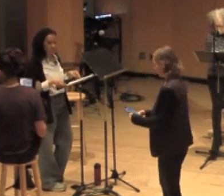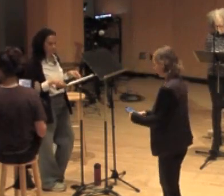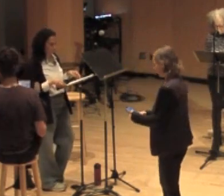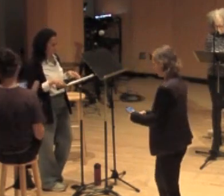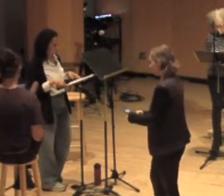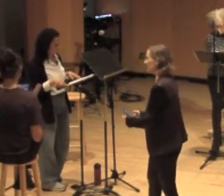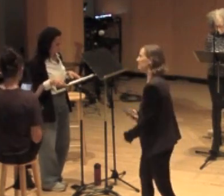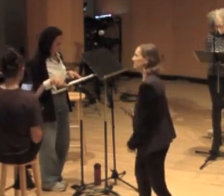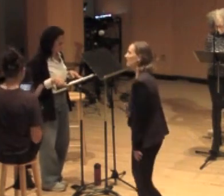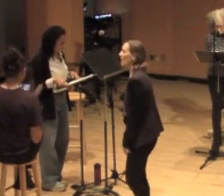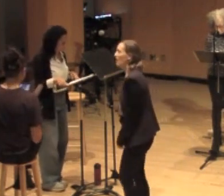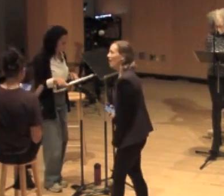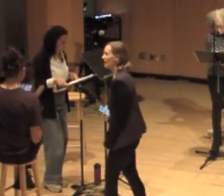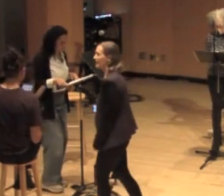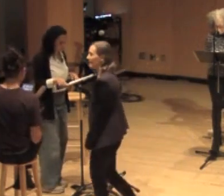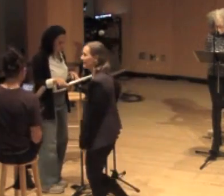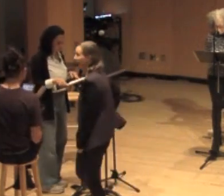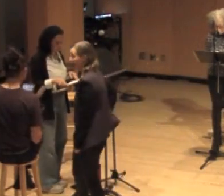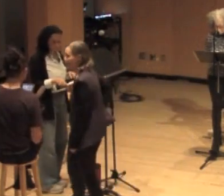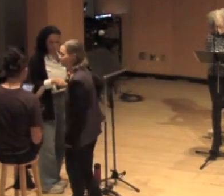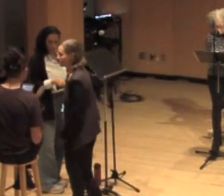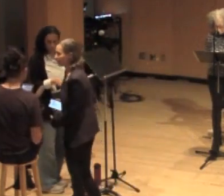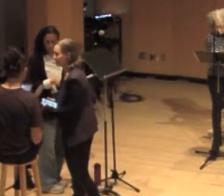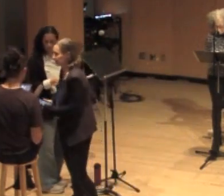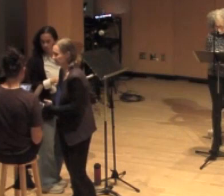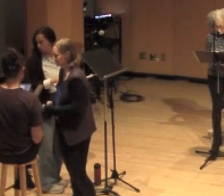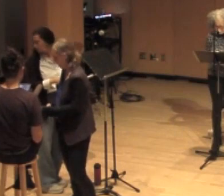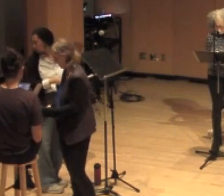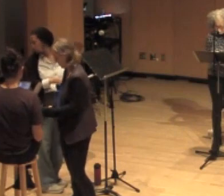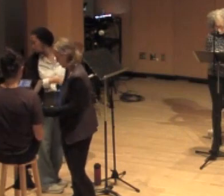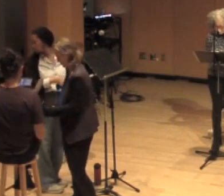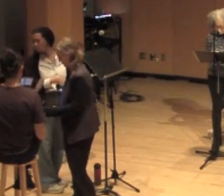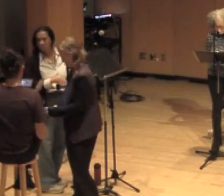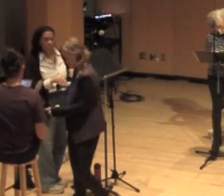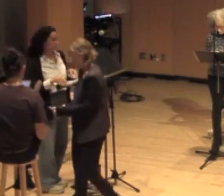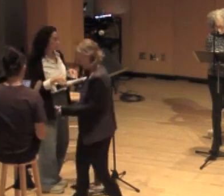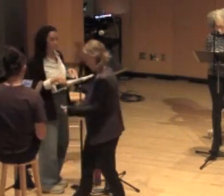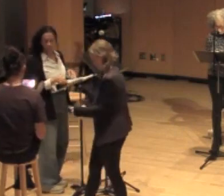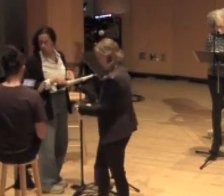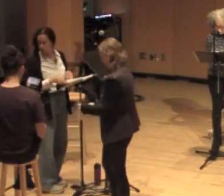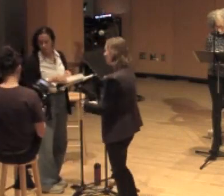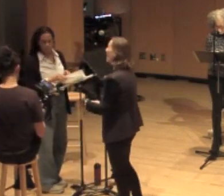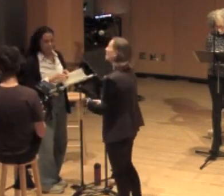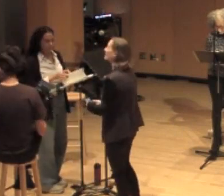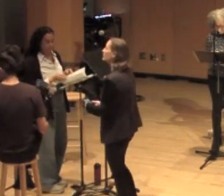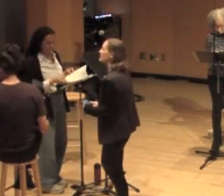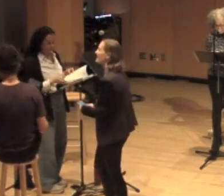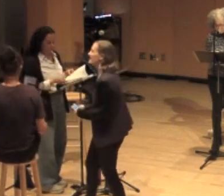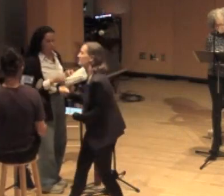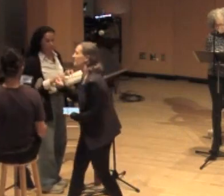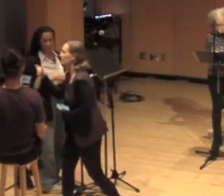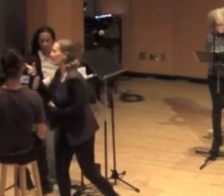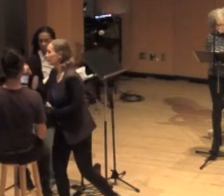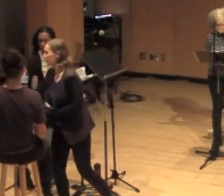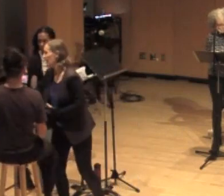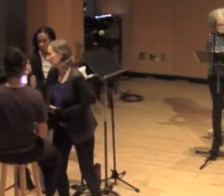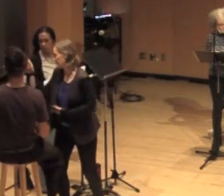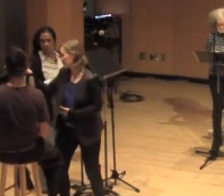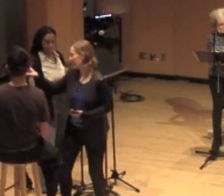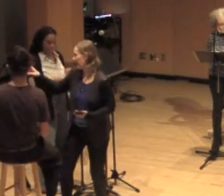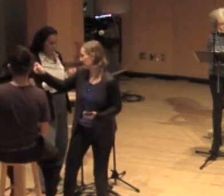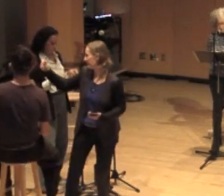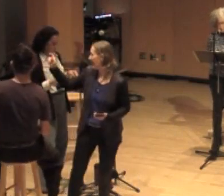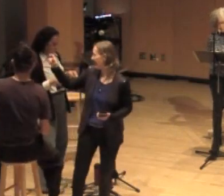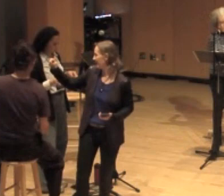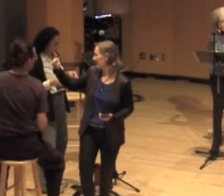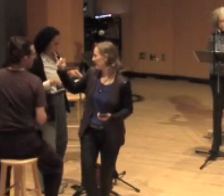way take shower and come back and who knows what like I I can't yeah like now I have same day something and I have